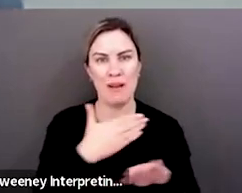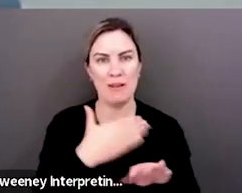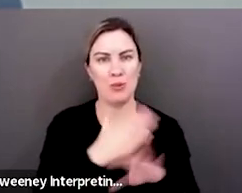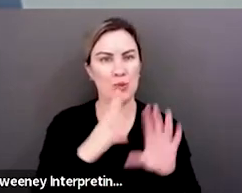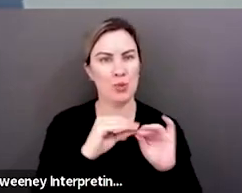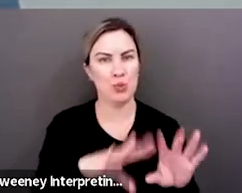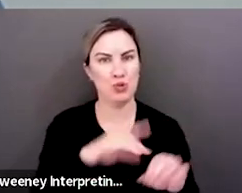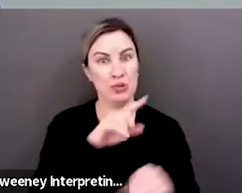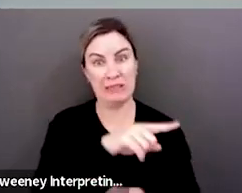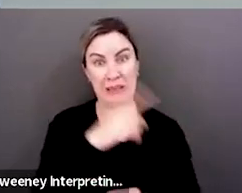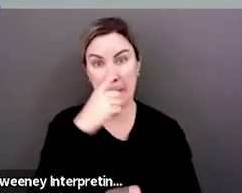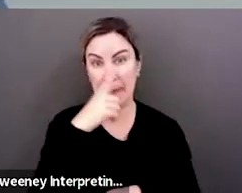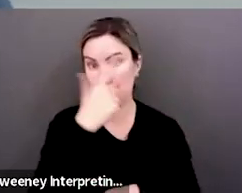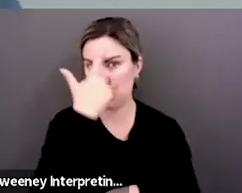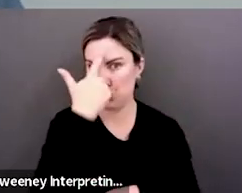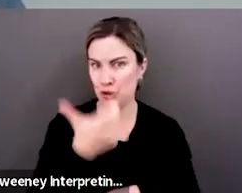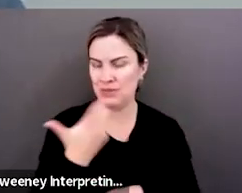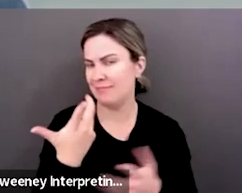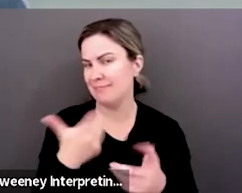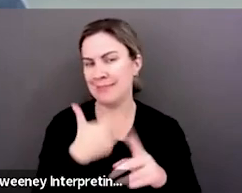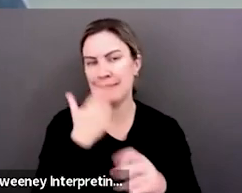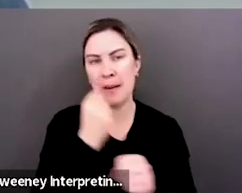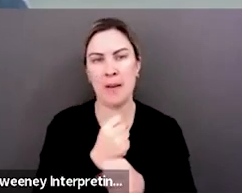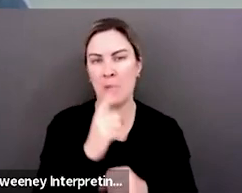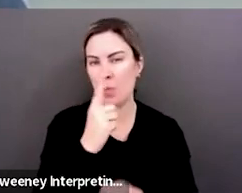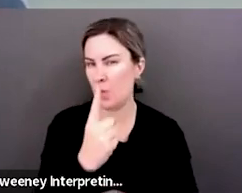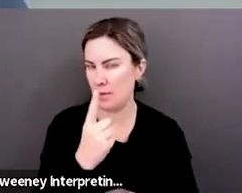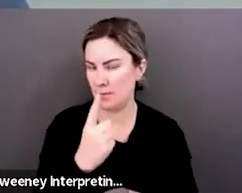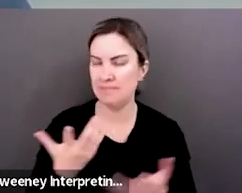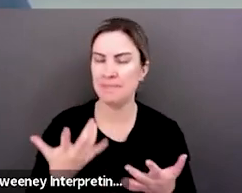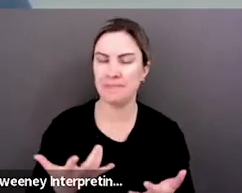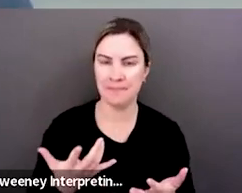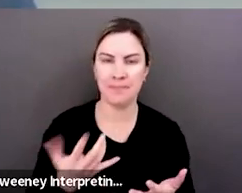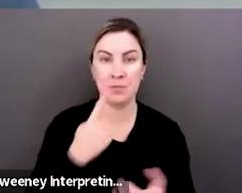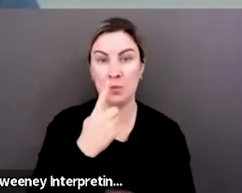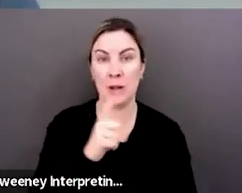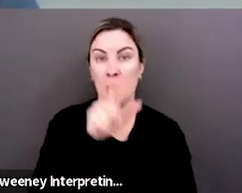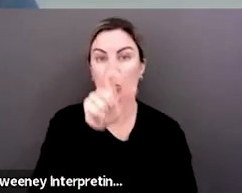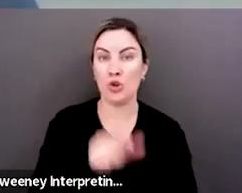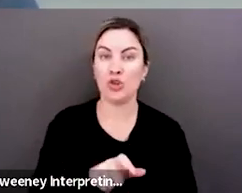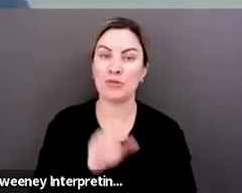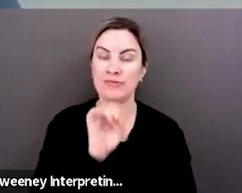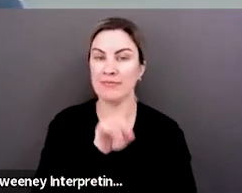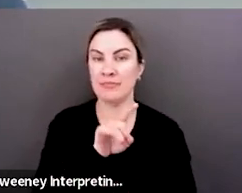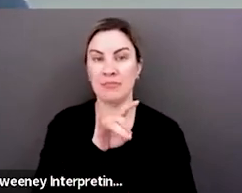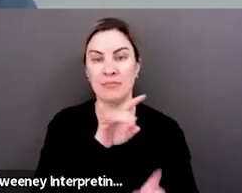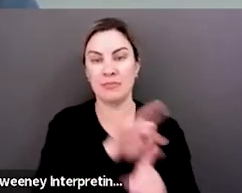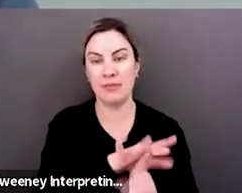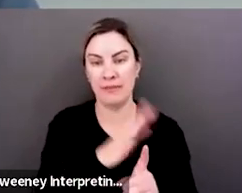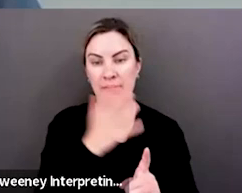themselves. So just a quick little example of what that might look like. And we had one person who she has